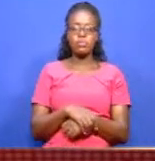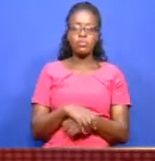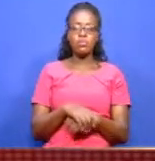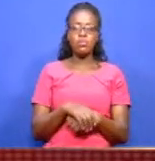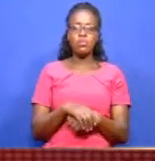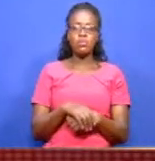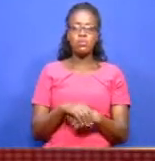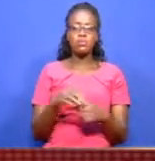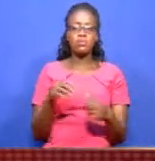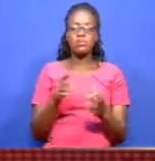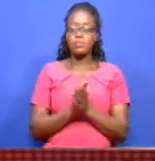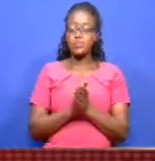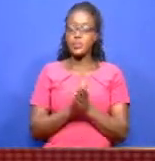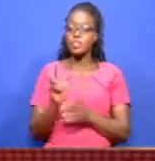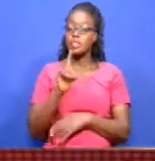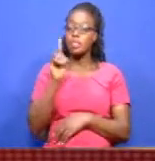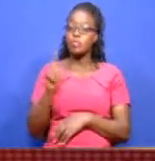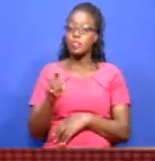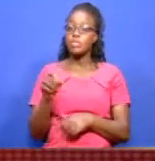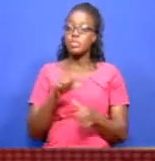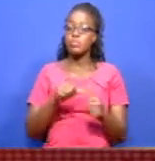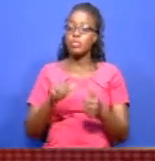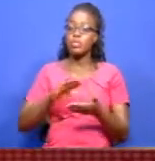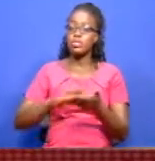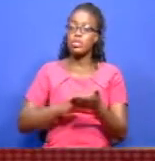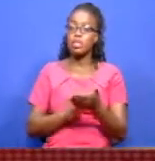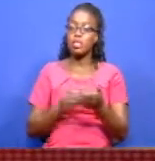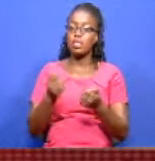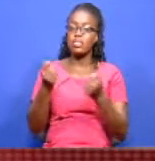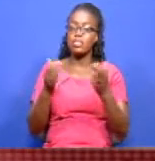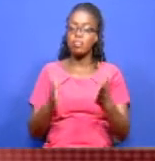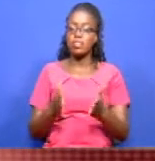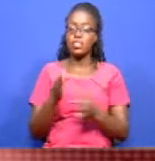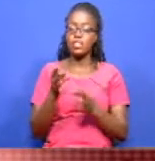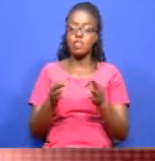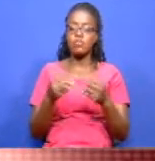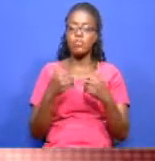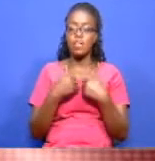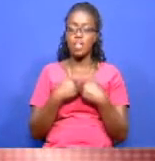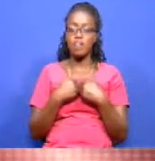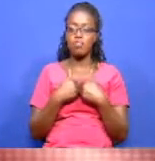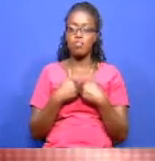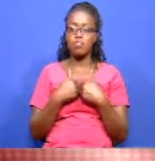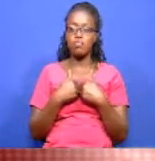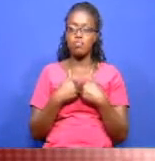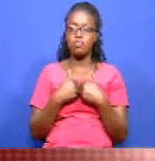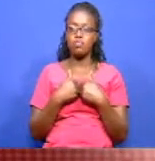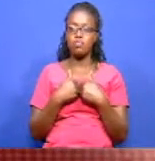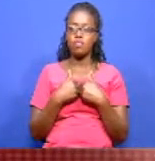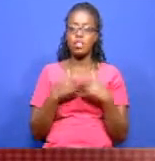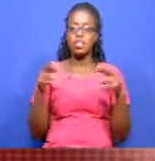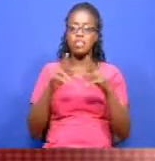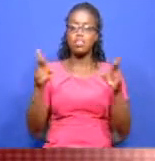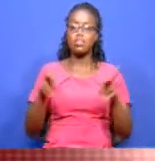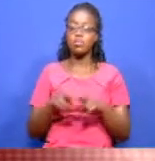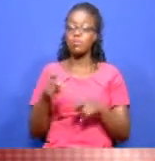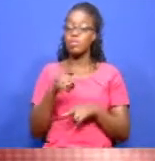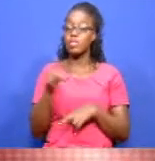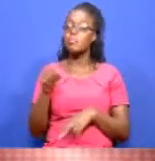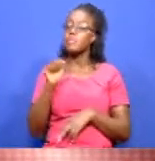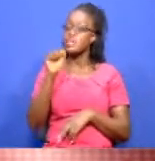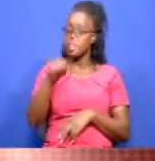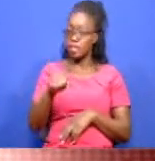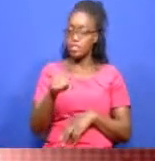Then there was a question regarding truck drivers and whether we do have a holding facility for them. I would say yes, and